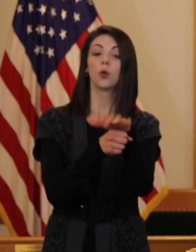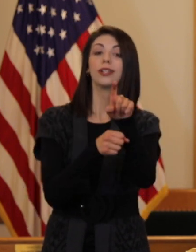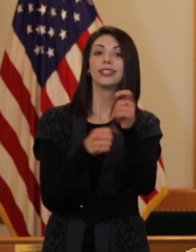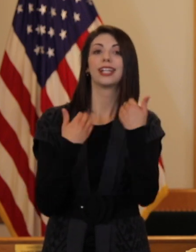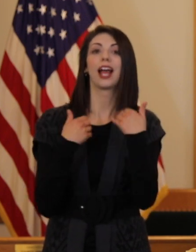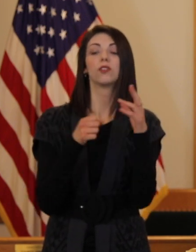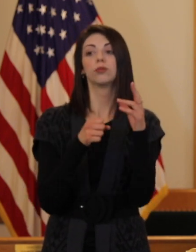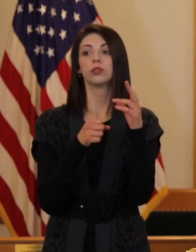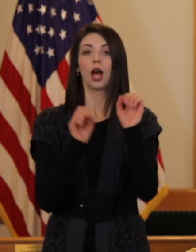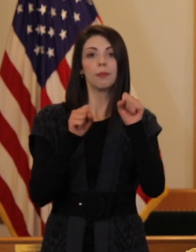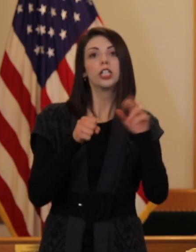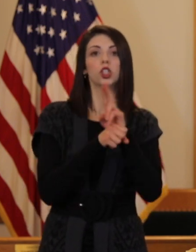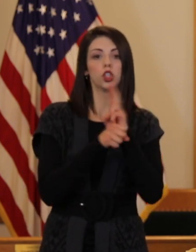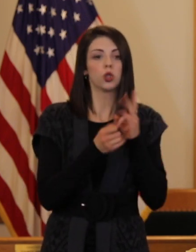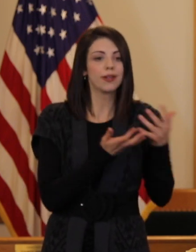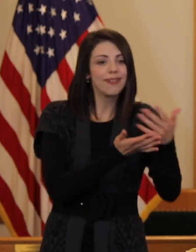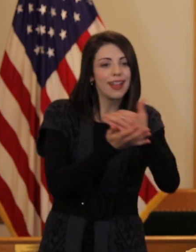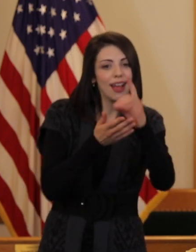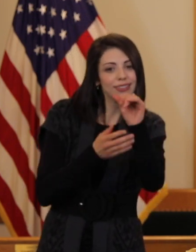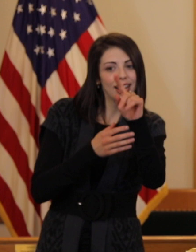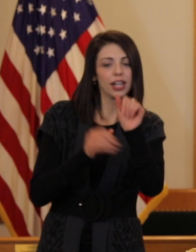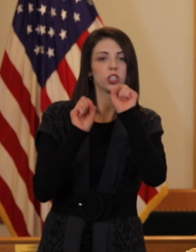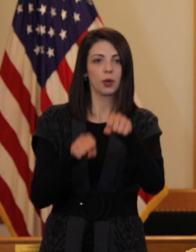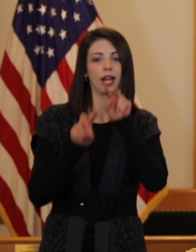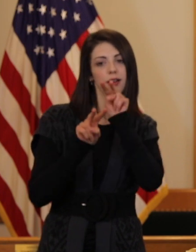collected data to track and trace the spread of the virus.